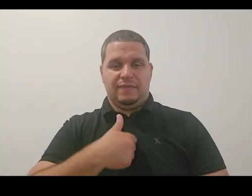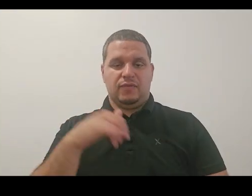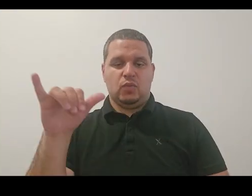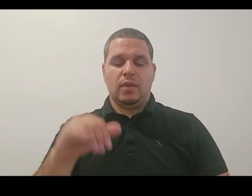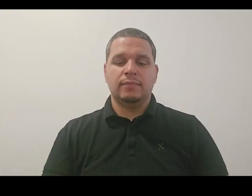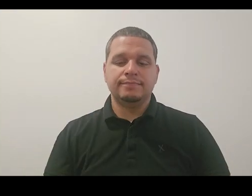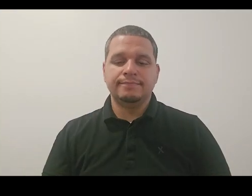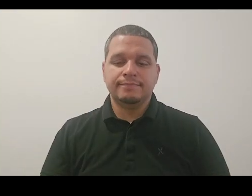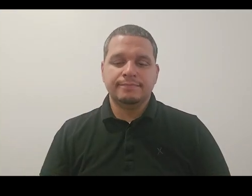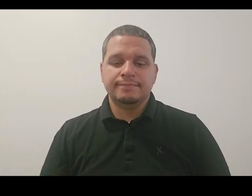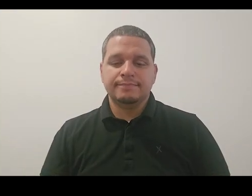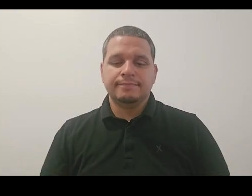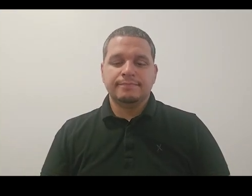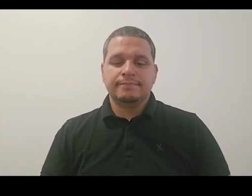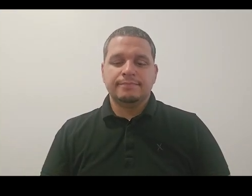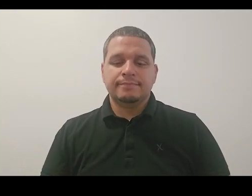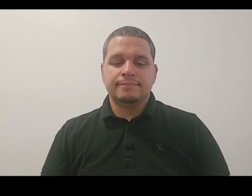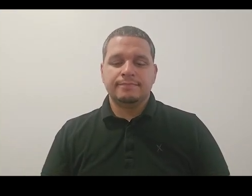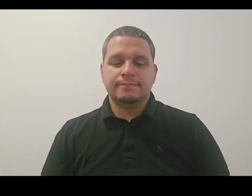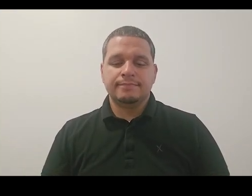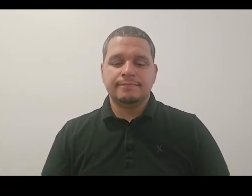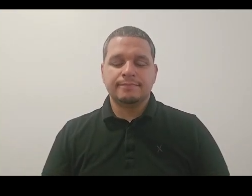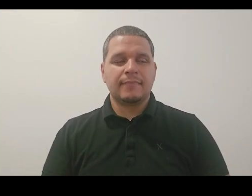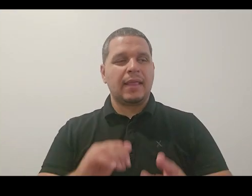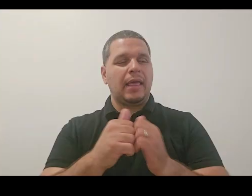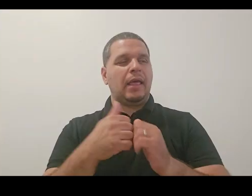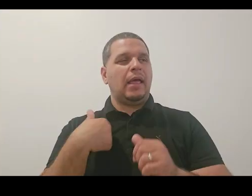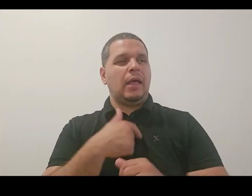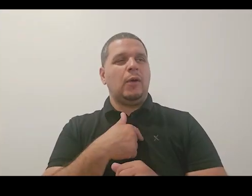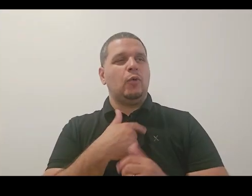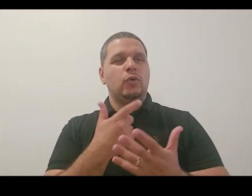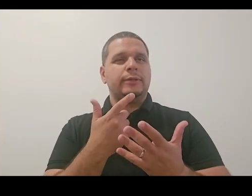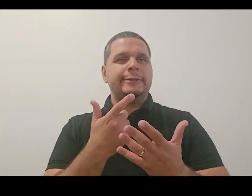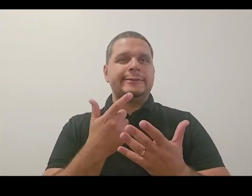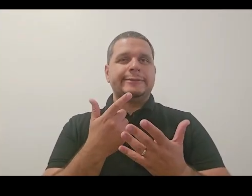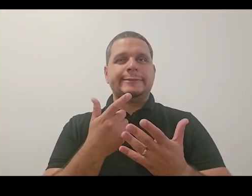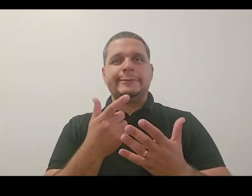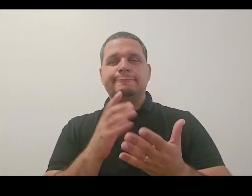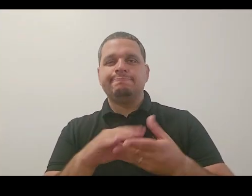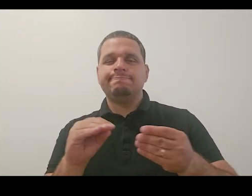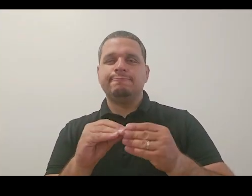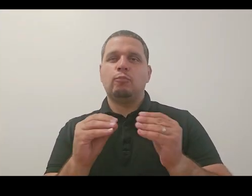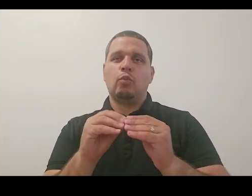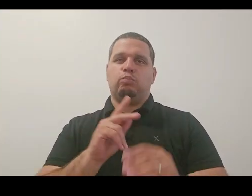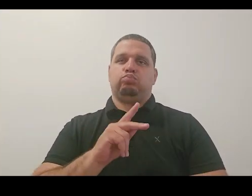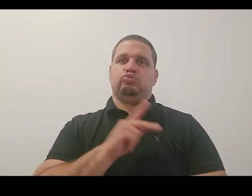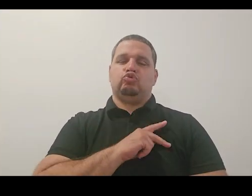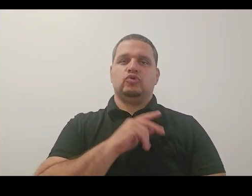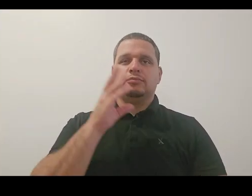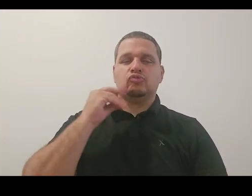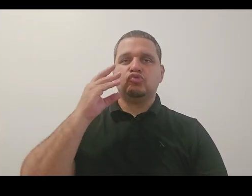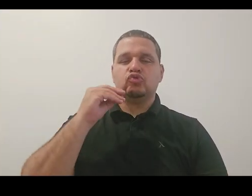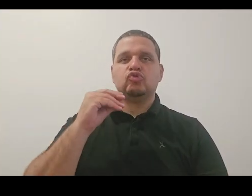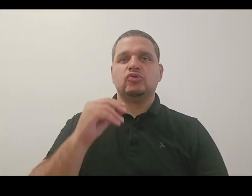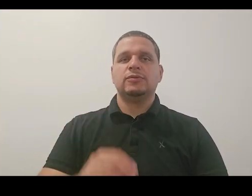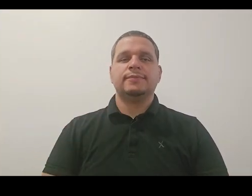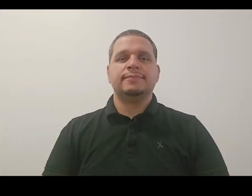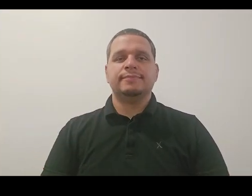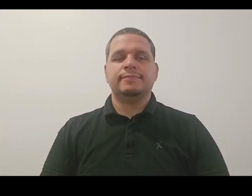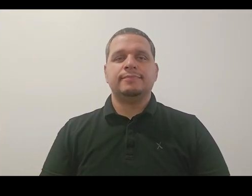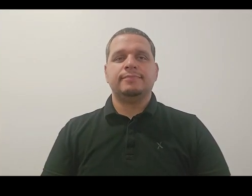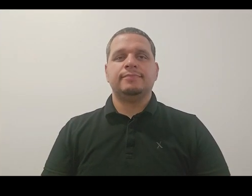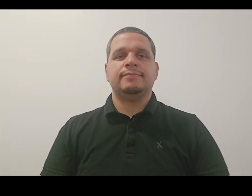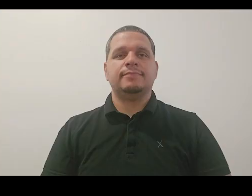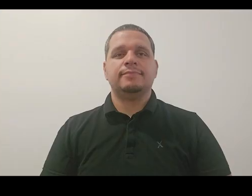for me as well. But I want to take it maybe more personal experience for me and kind